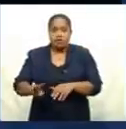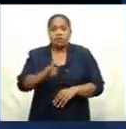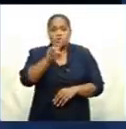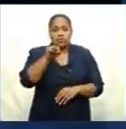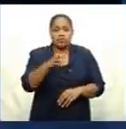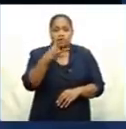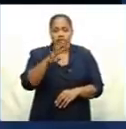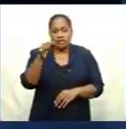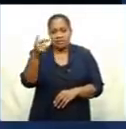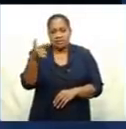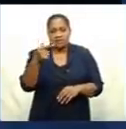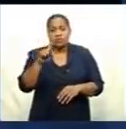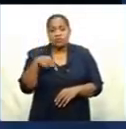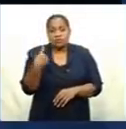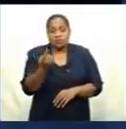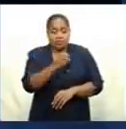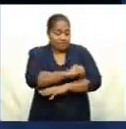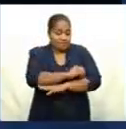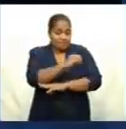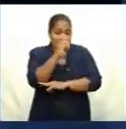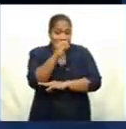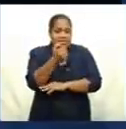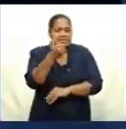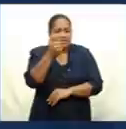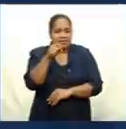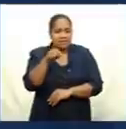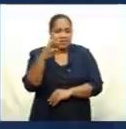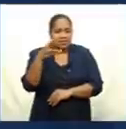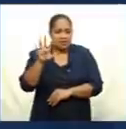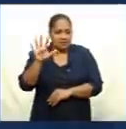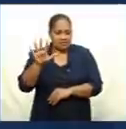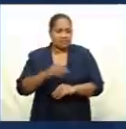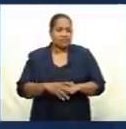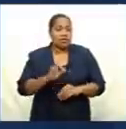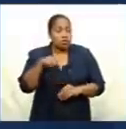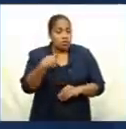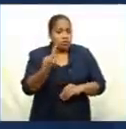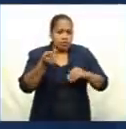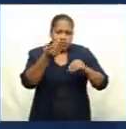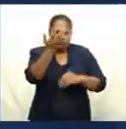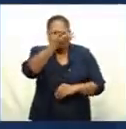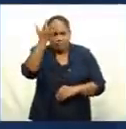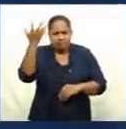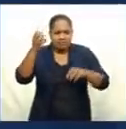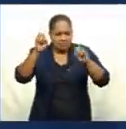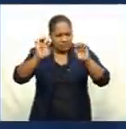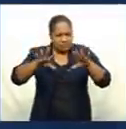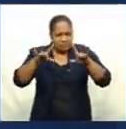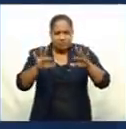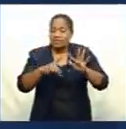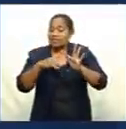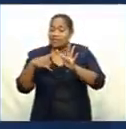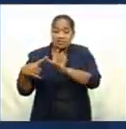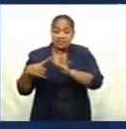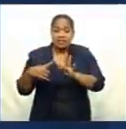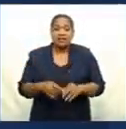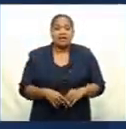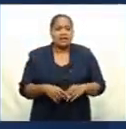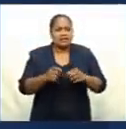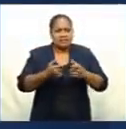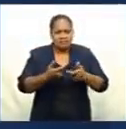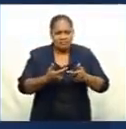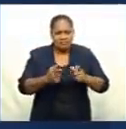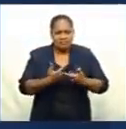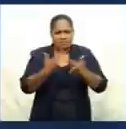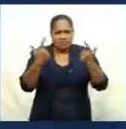a.m. tomorrow. Sunrise will be at 6:35. For tomorrow, cloudy periods with brief showers over the eastern parts and the interior of larger islands.